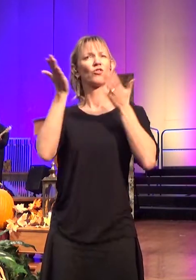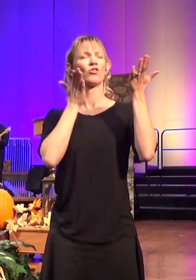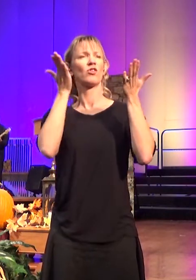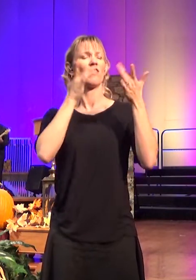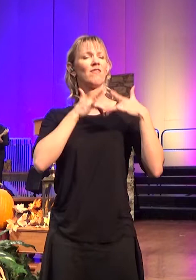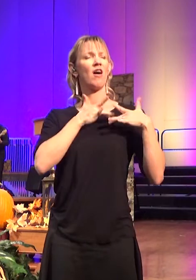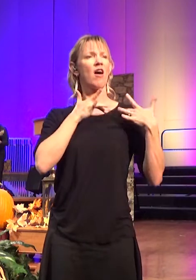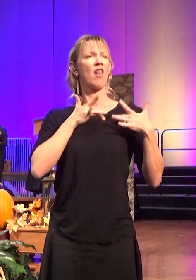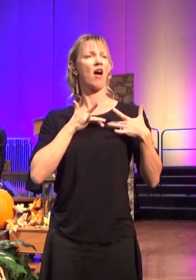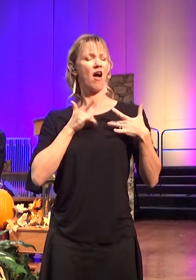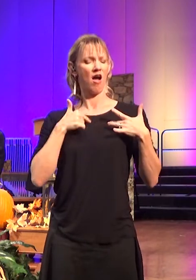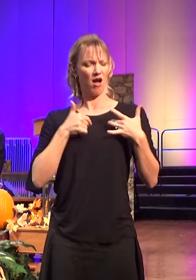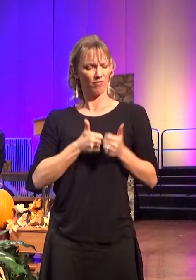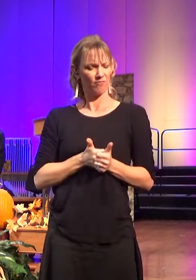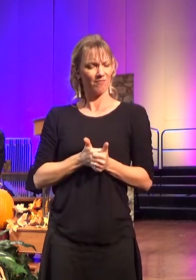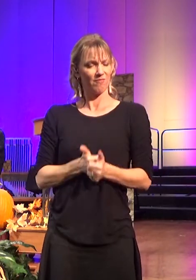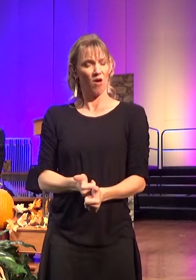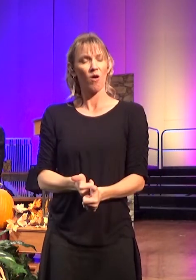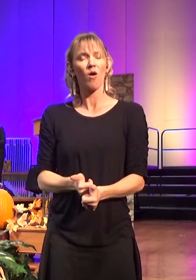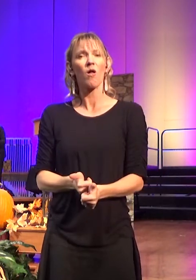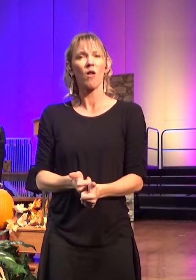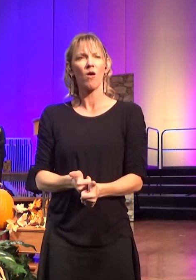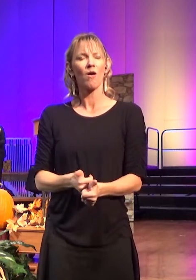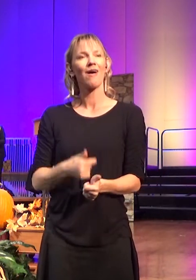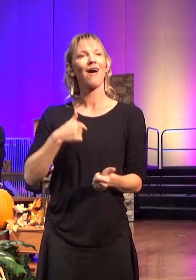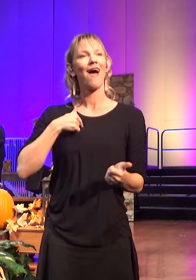a servant's heart.